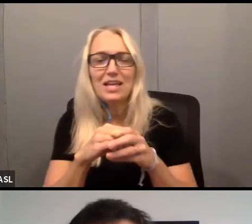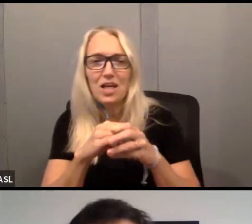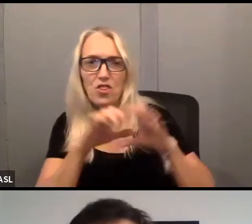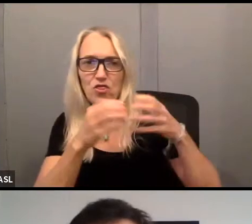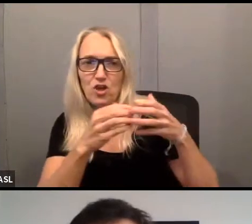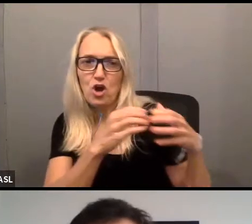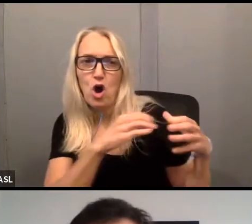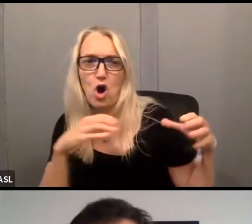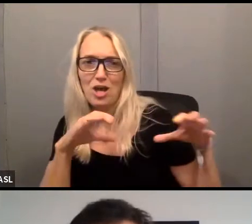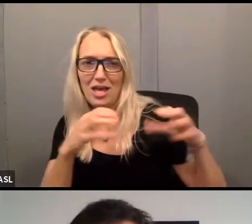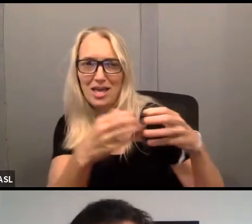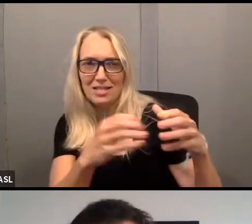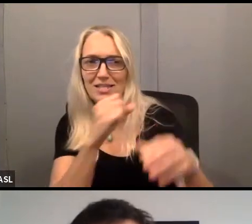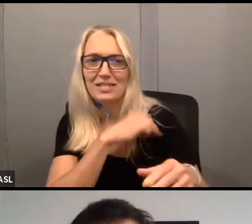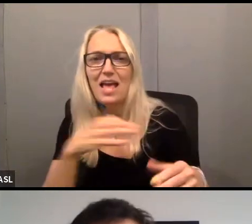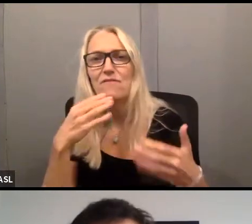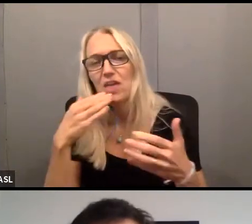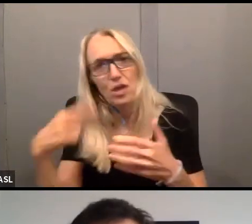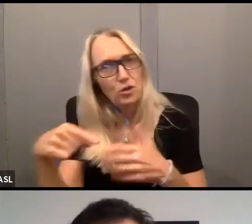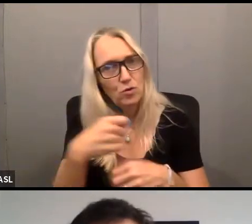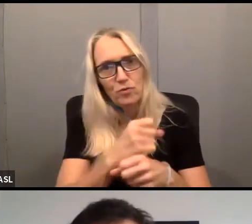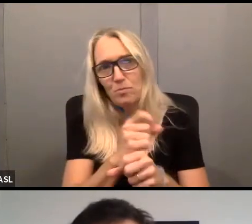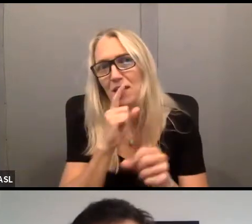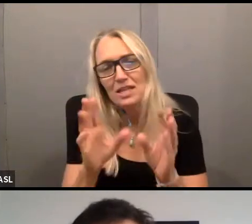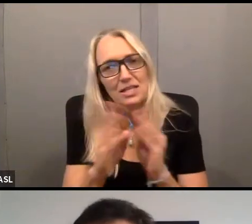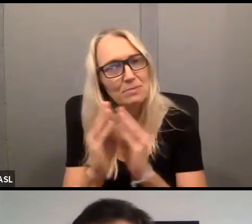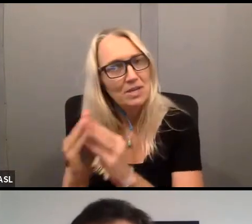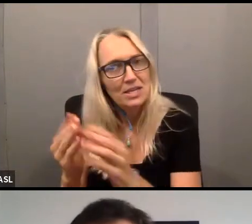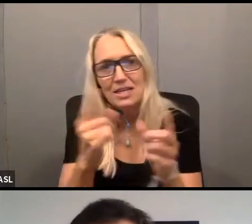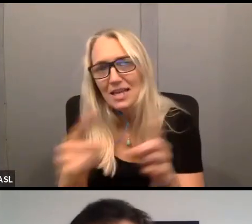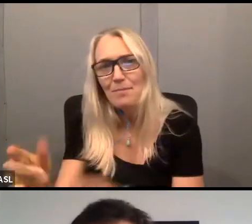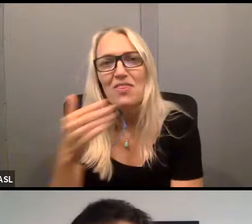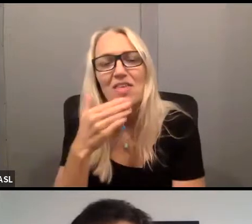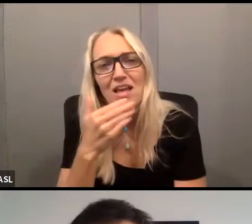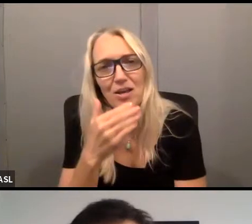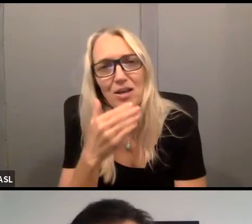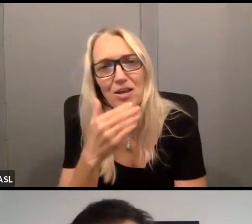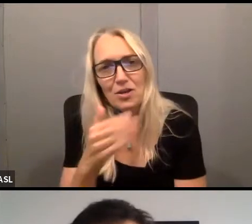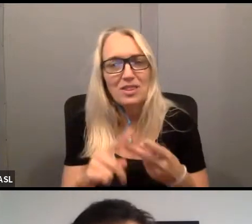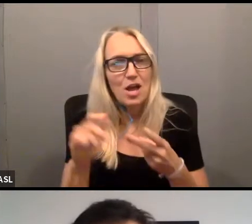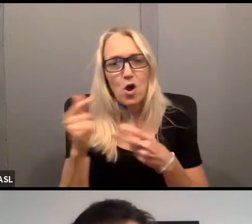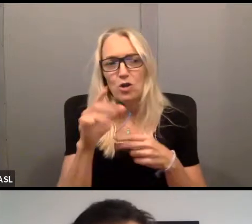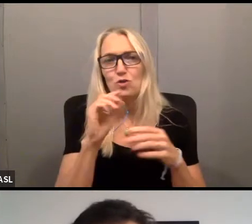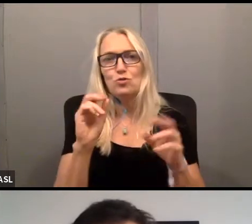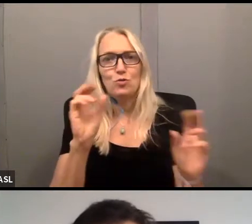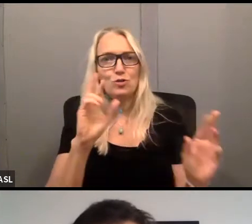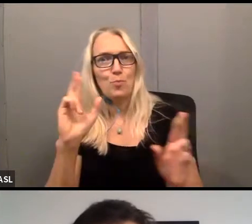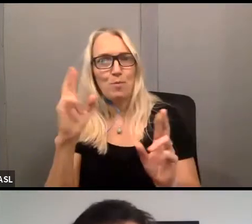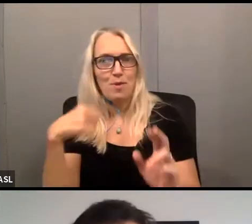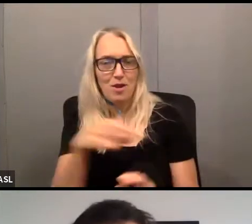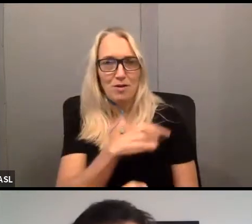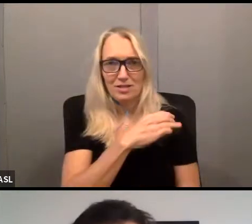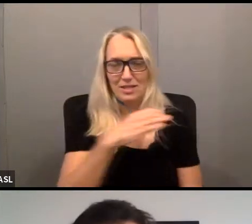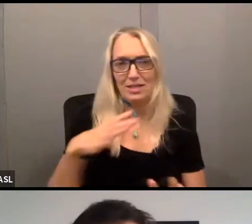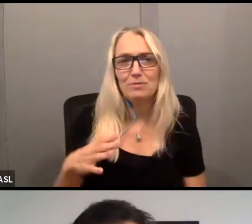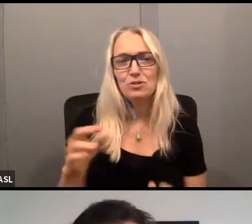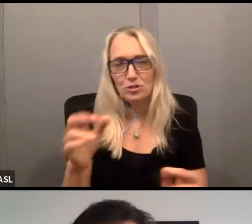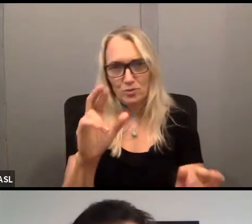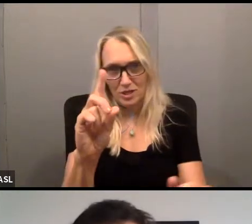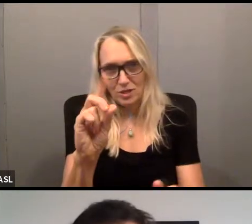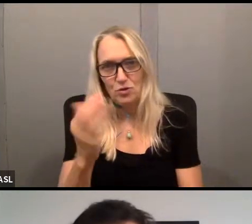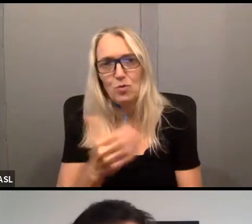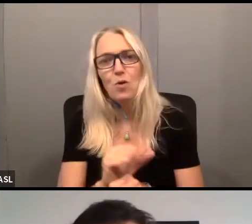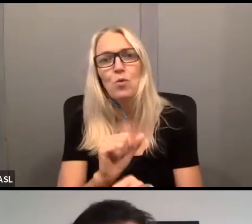Thank you for all that you do to make these meetings possible, and all that you do to prepare us, the commissioners, so that we can do our